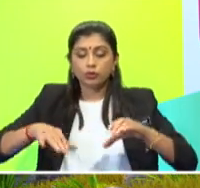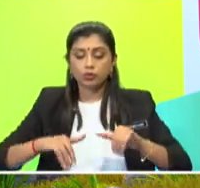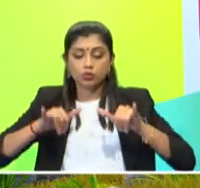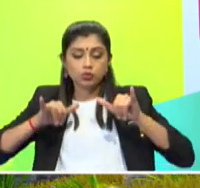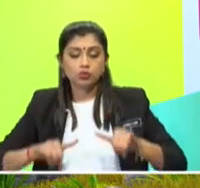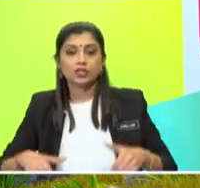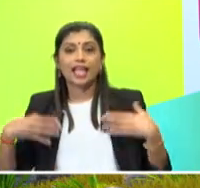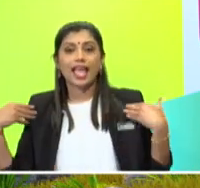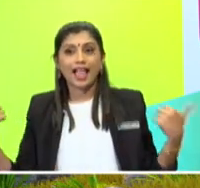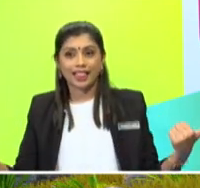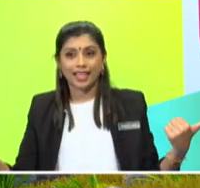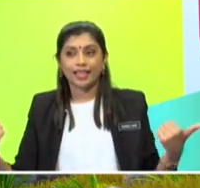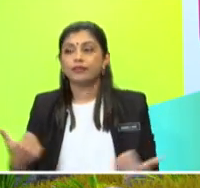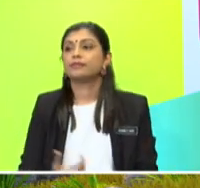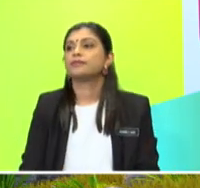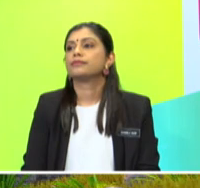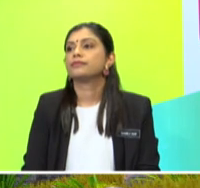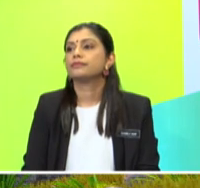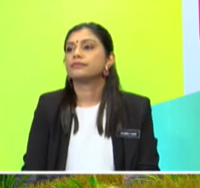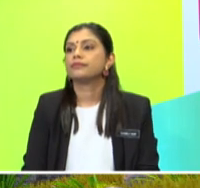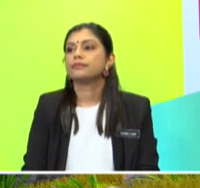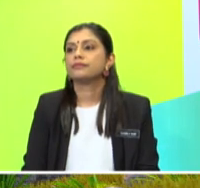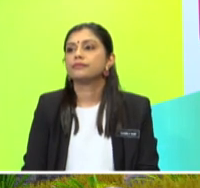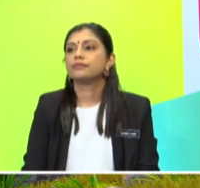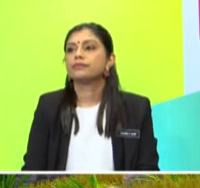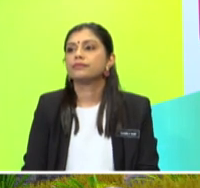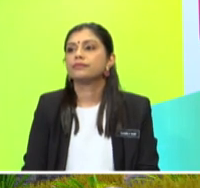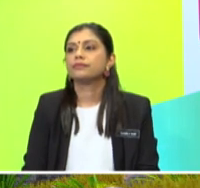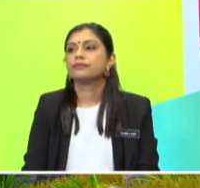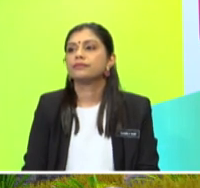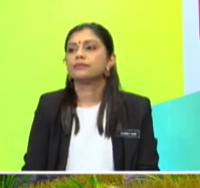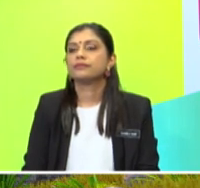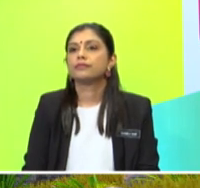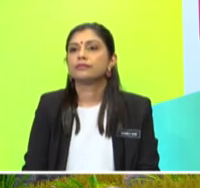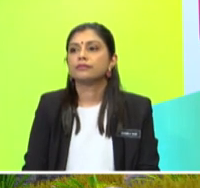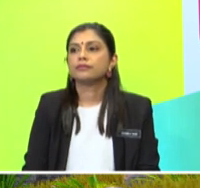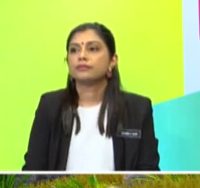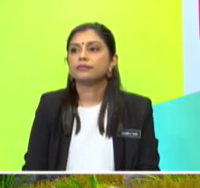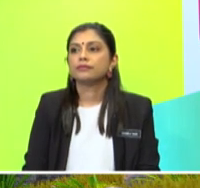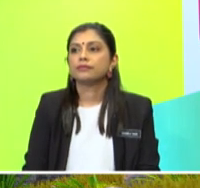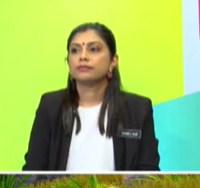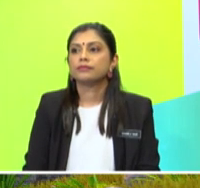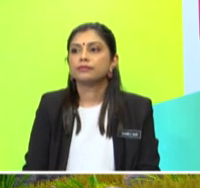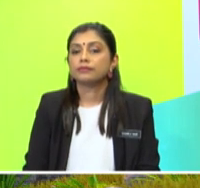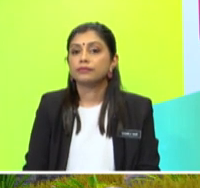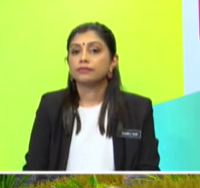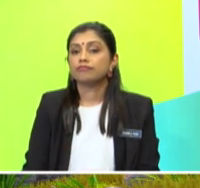My color is yellow. Mm-hmm. My A is explore nature track. All right, so yellow it